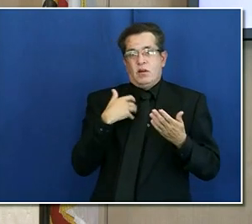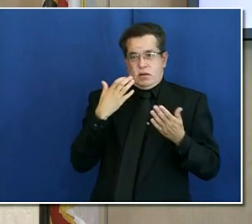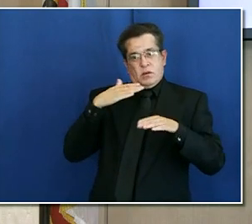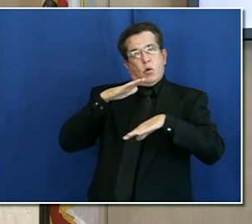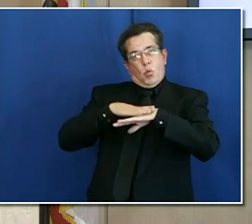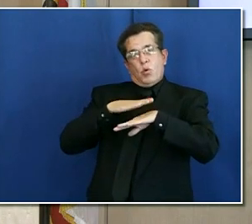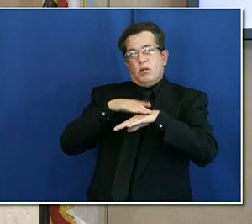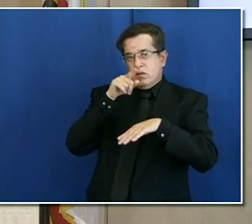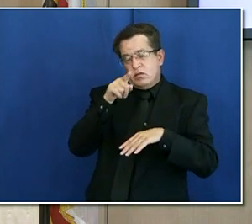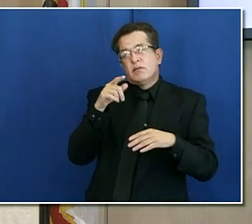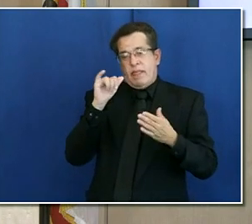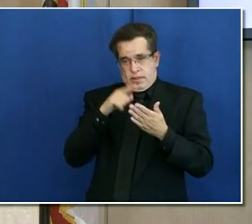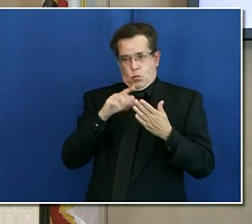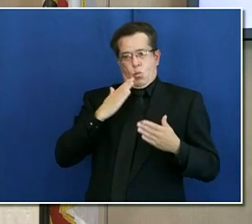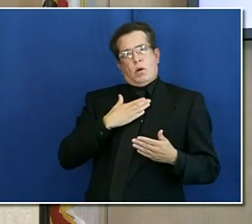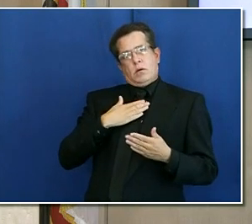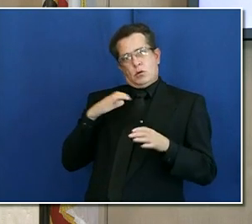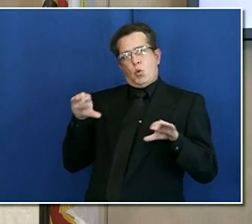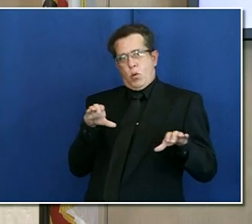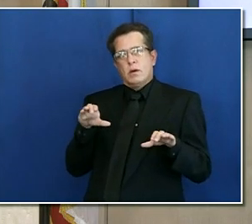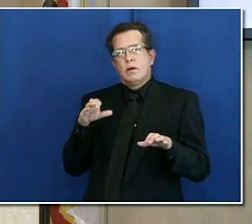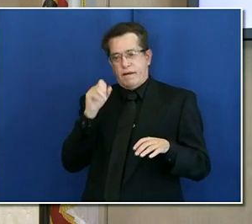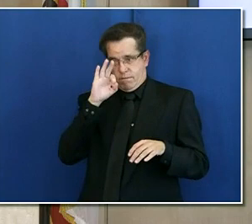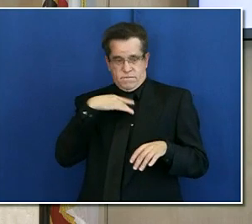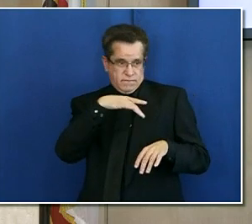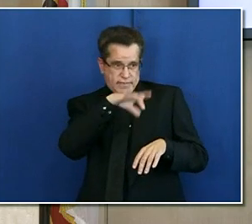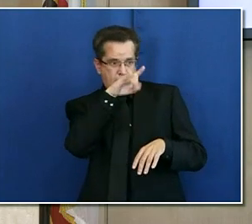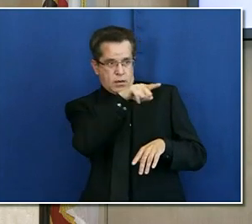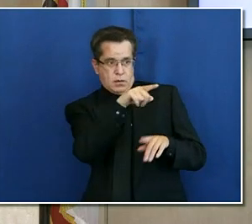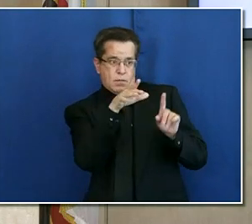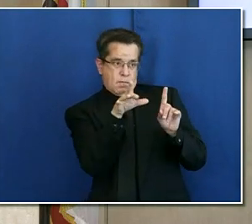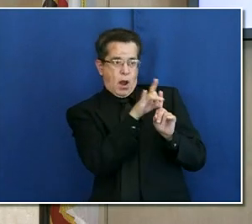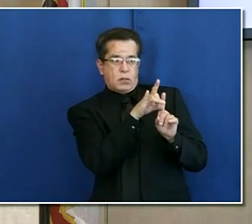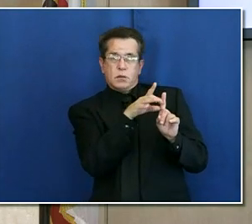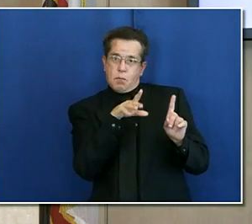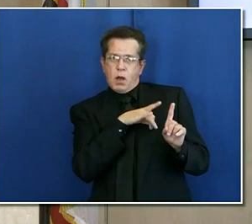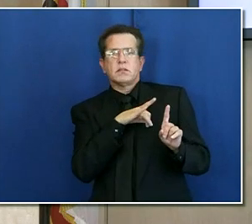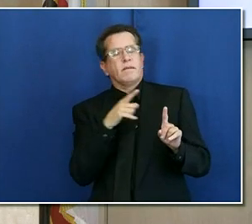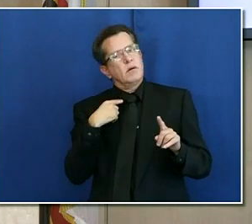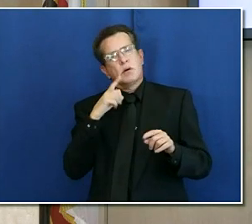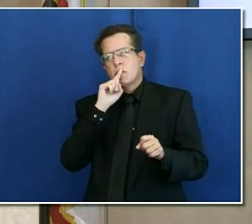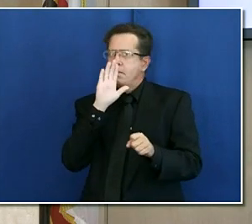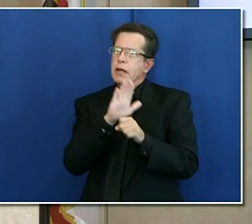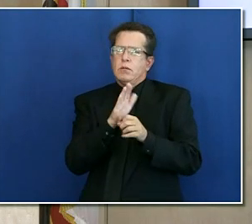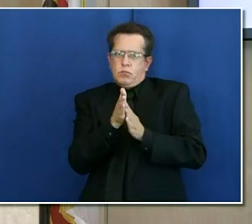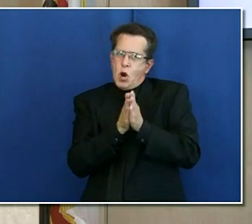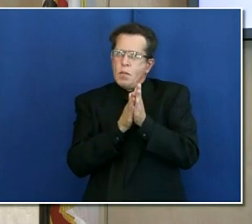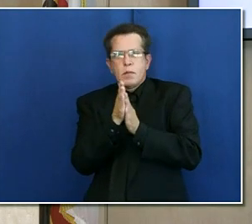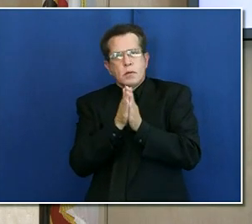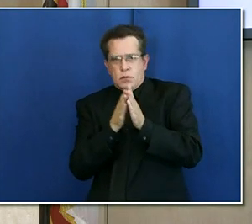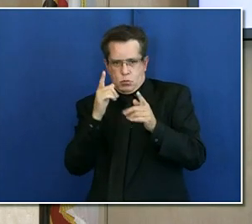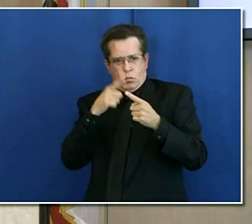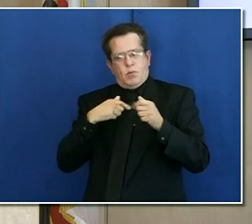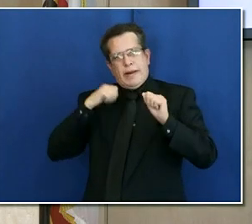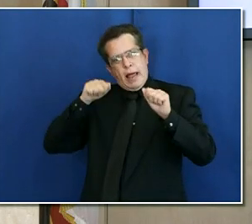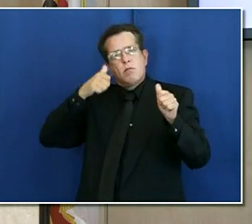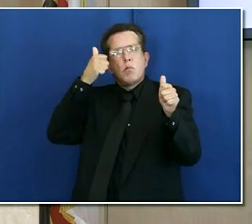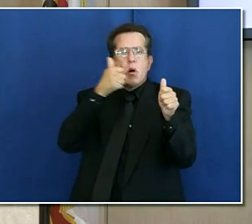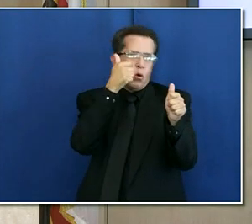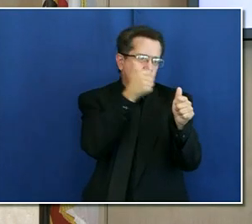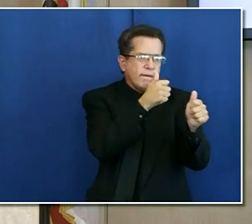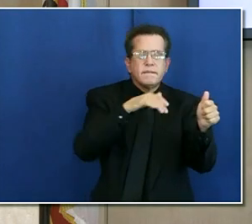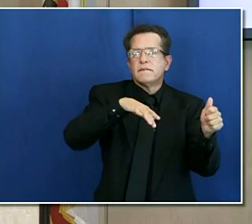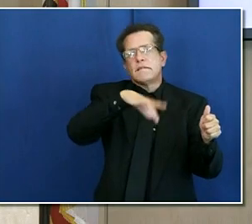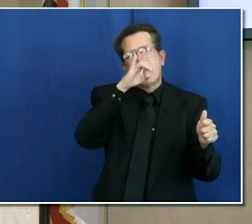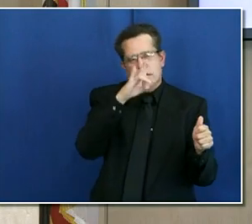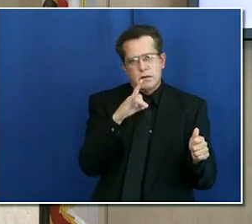again, and then we have what we do in the event we have a positive case, and we continue to be very committed to doing everything we can to ensure a robust and